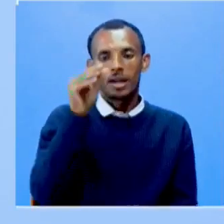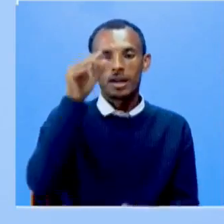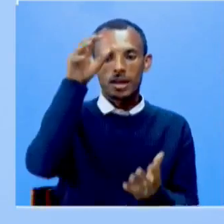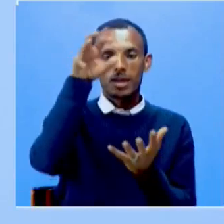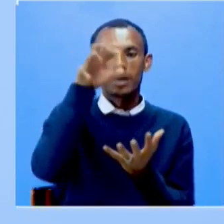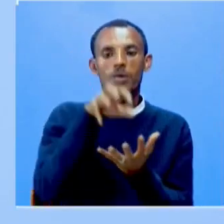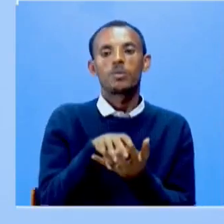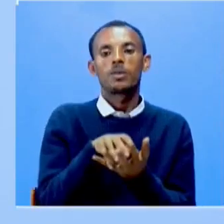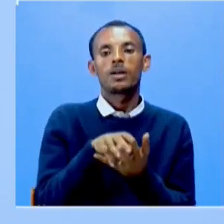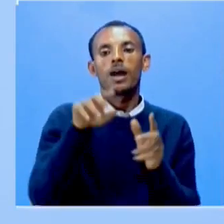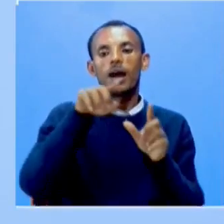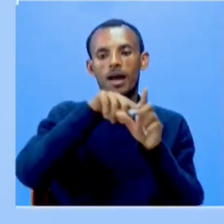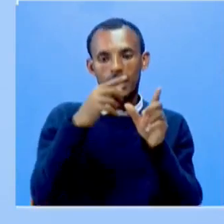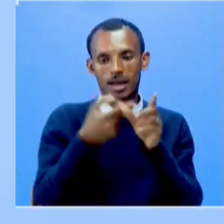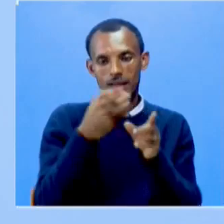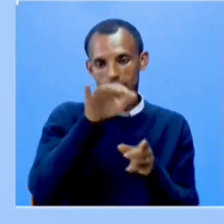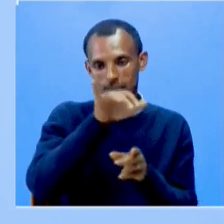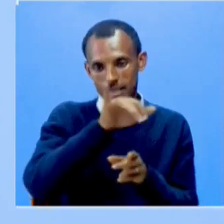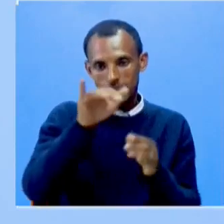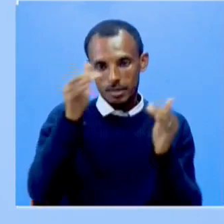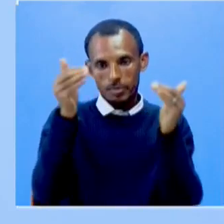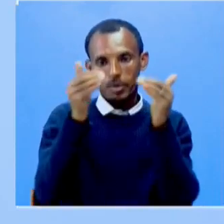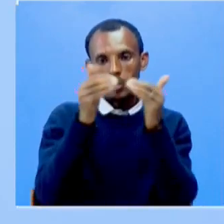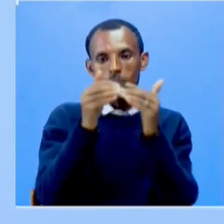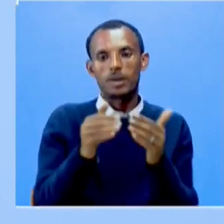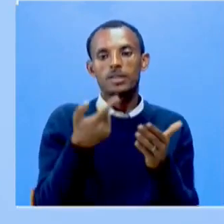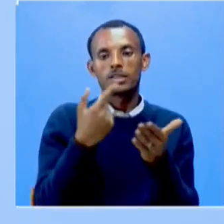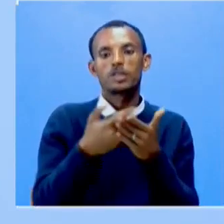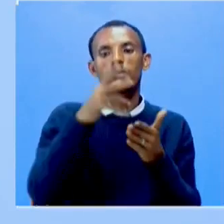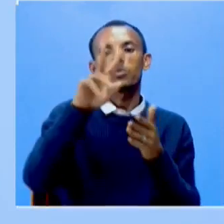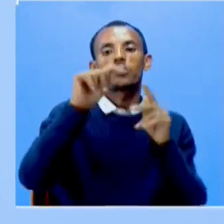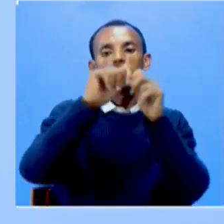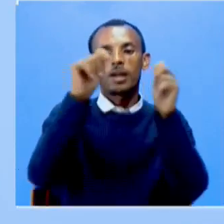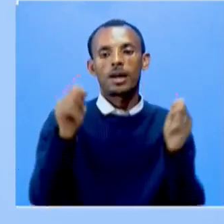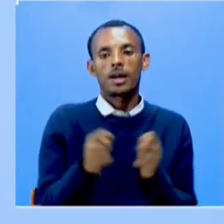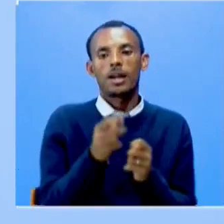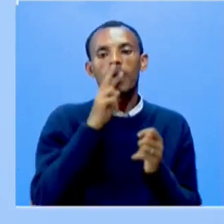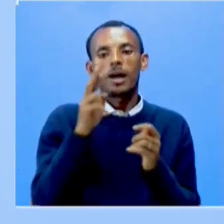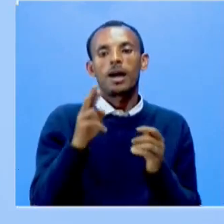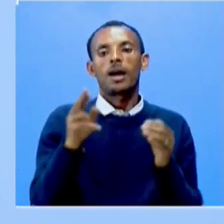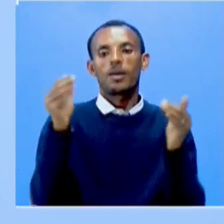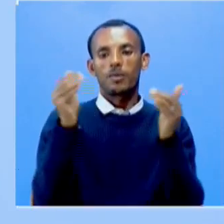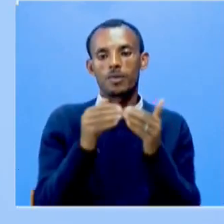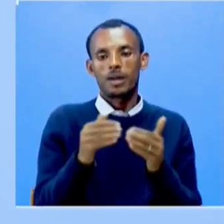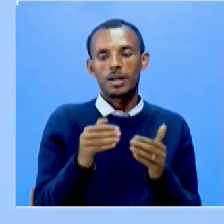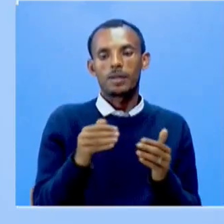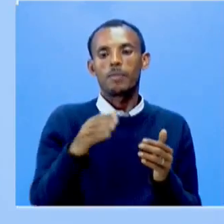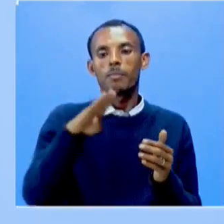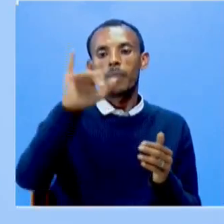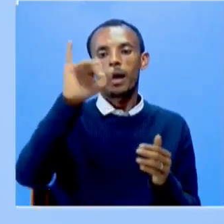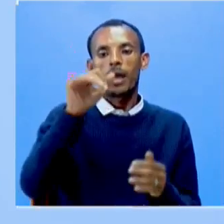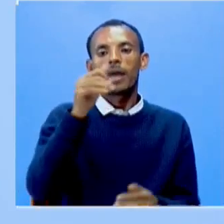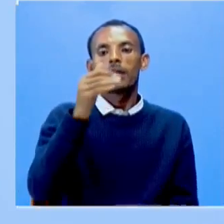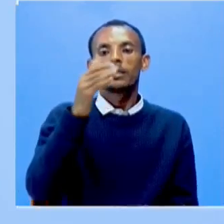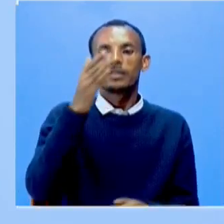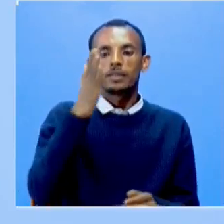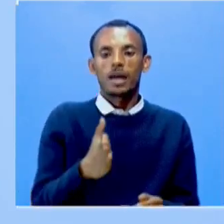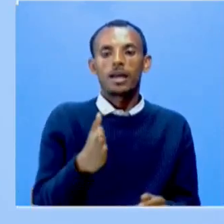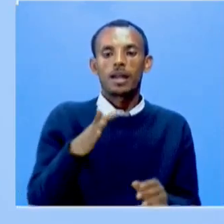both is congruent. Therefore, these two triangles are congruent by side angle side congruency